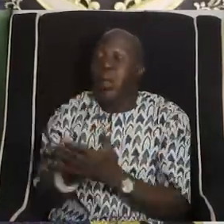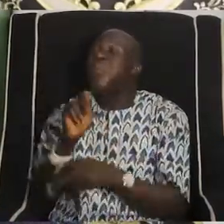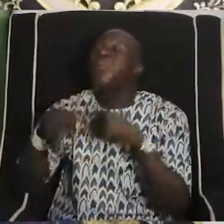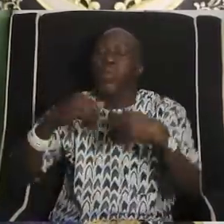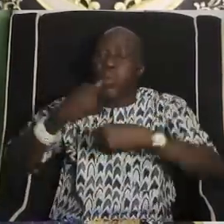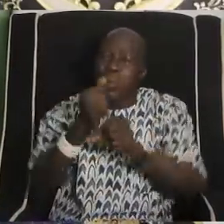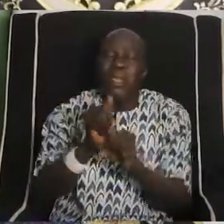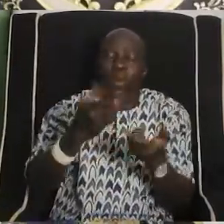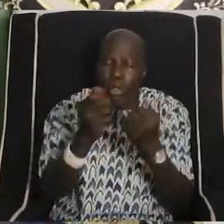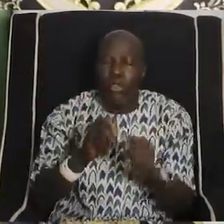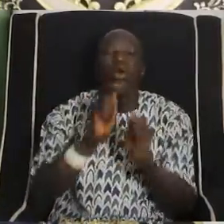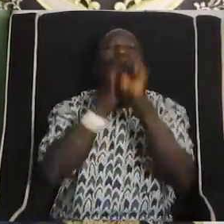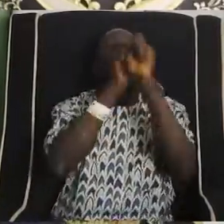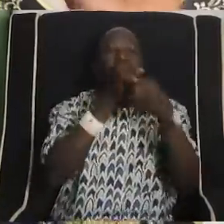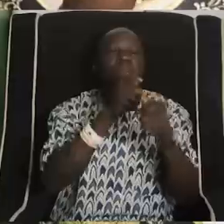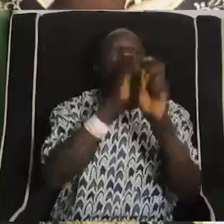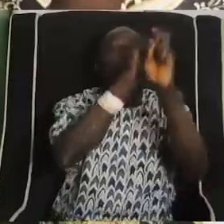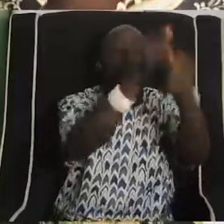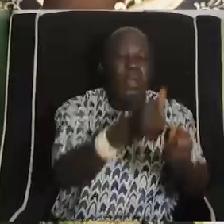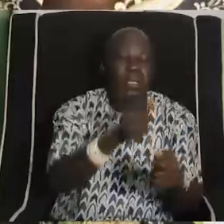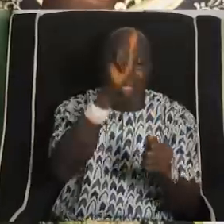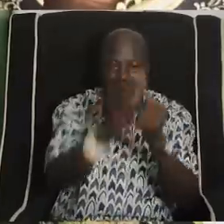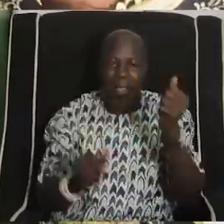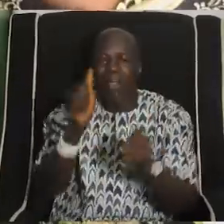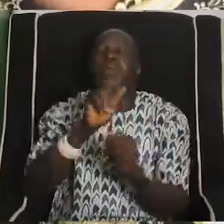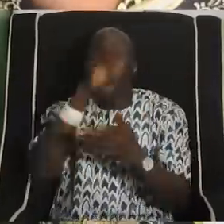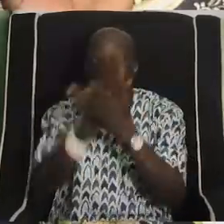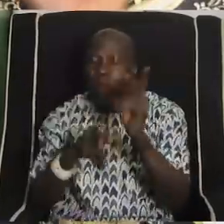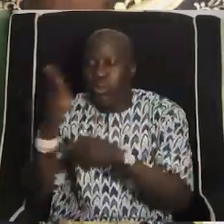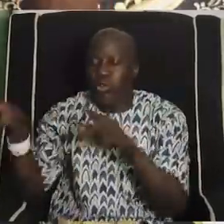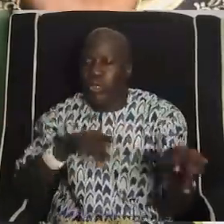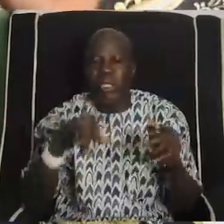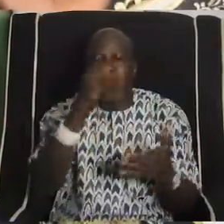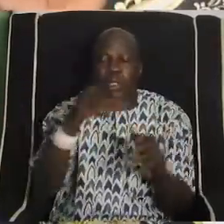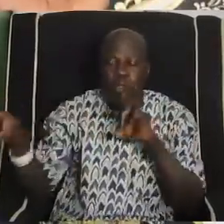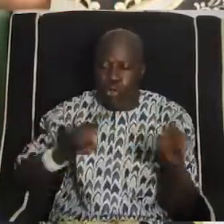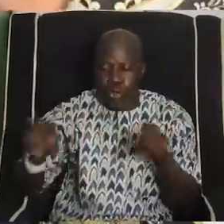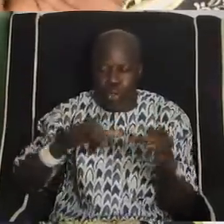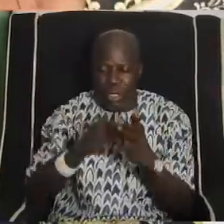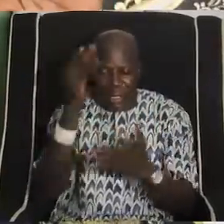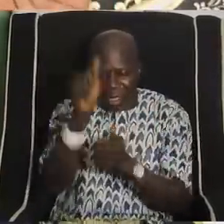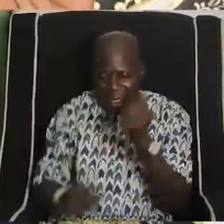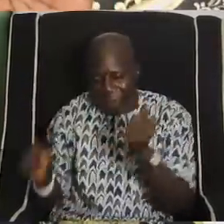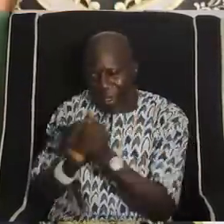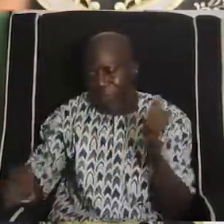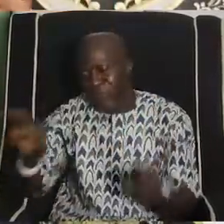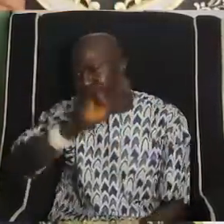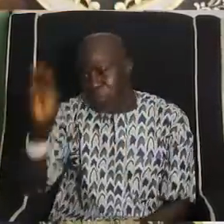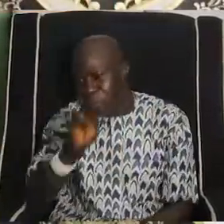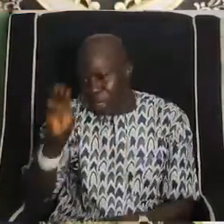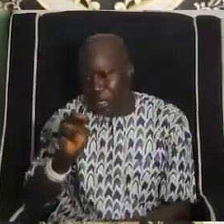are determined to bless me today. So it has been part and parcel of some people. They will bless